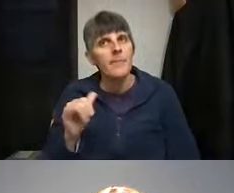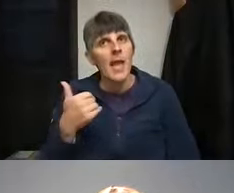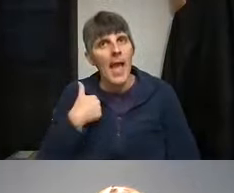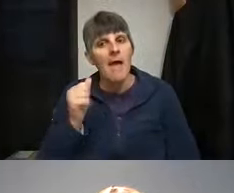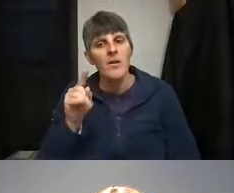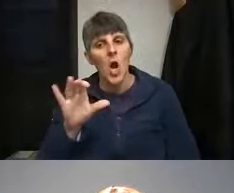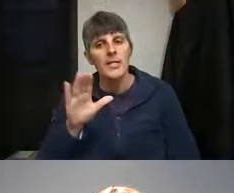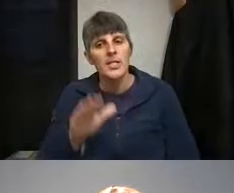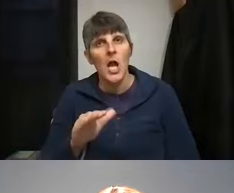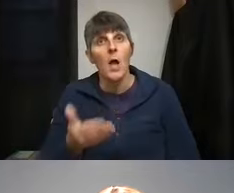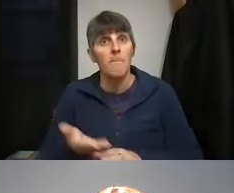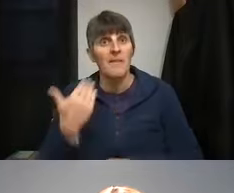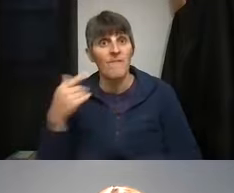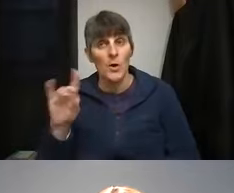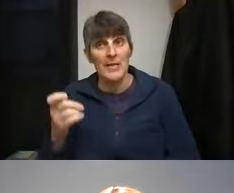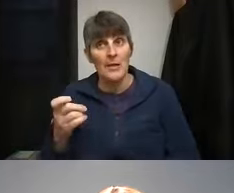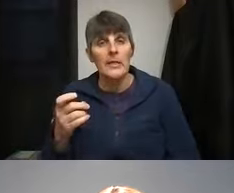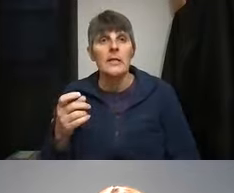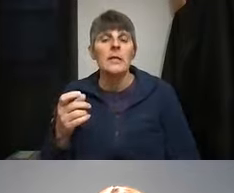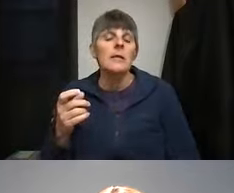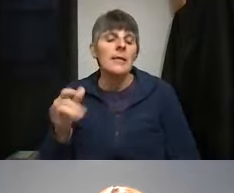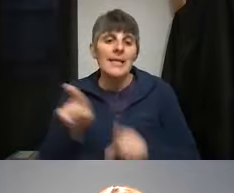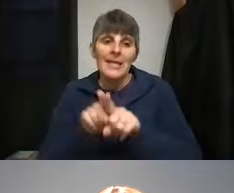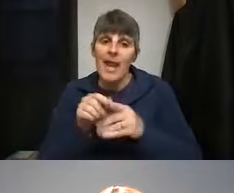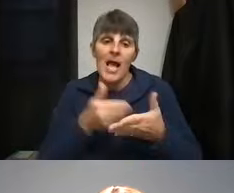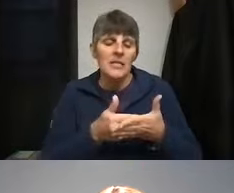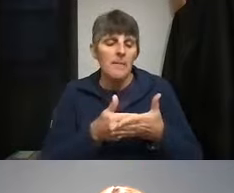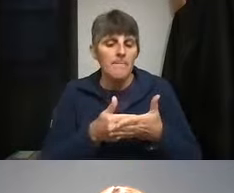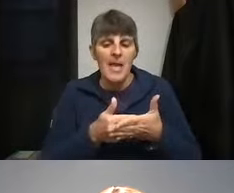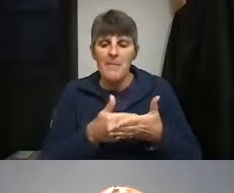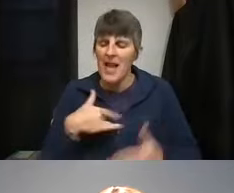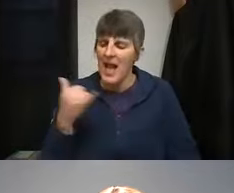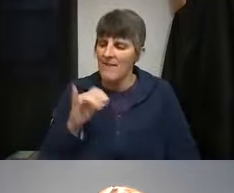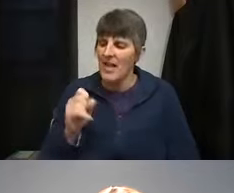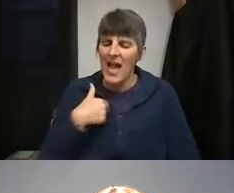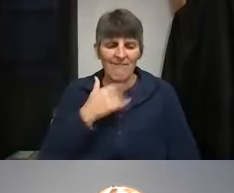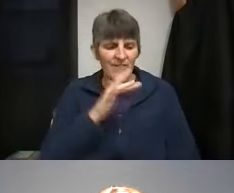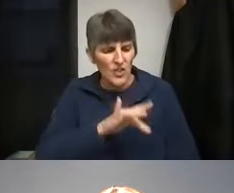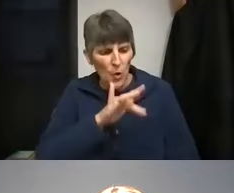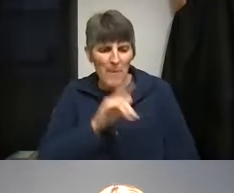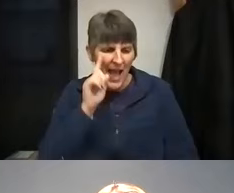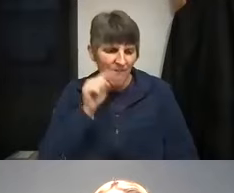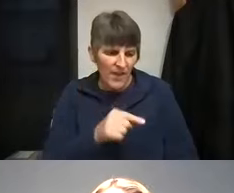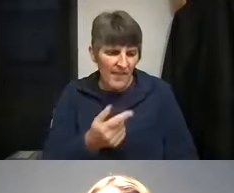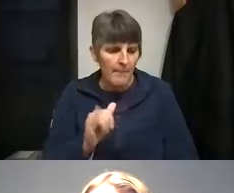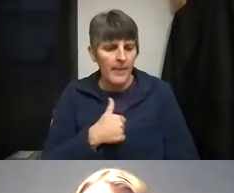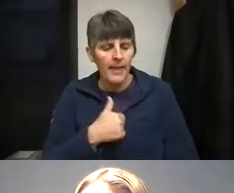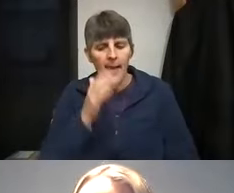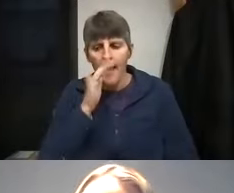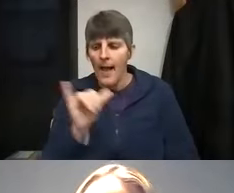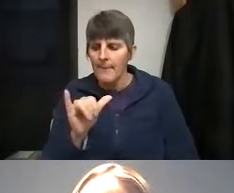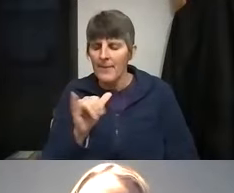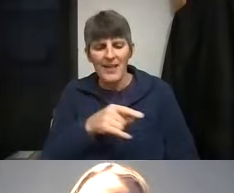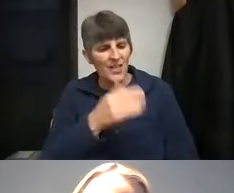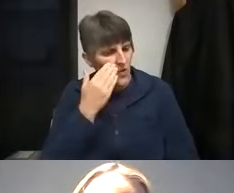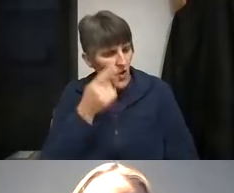autistic child before he was diagnosed, even when he was a baby, I feel so bad for them. Kind of like I'd be like,